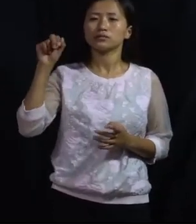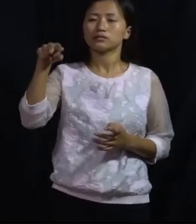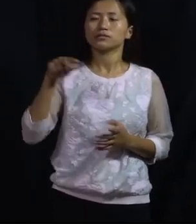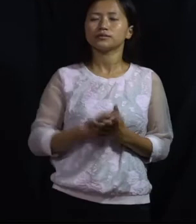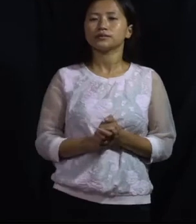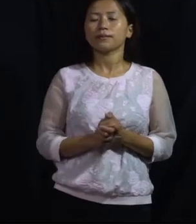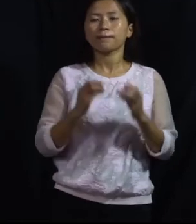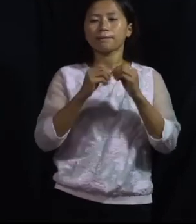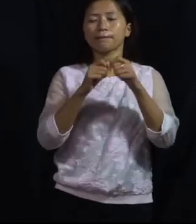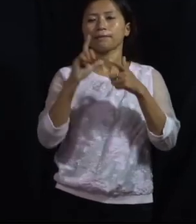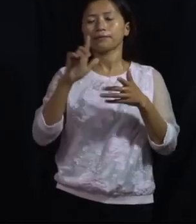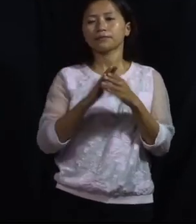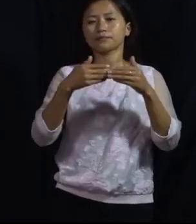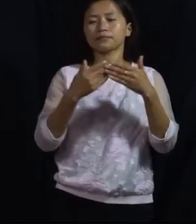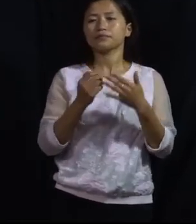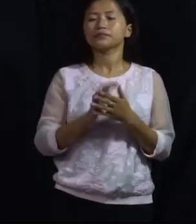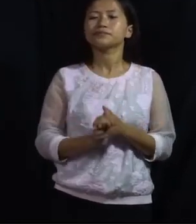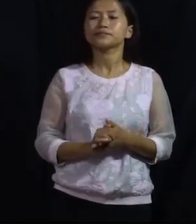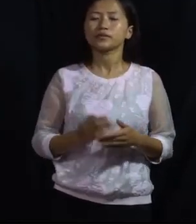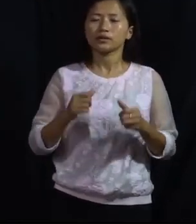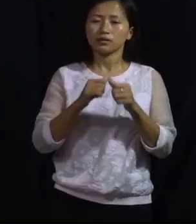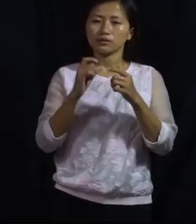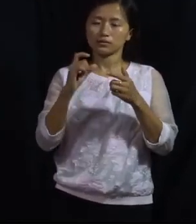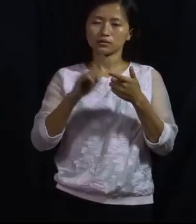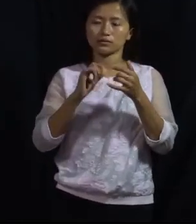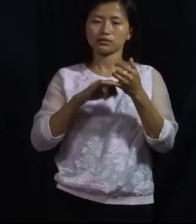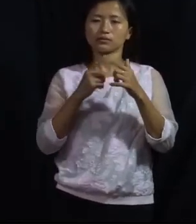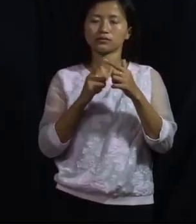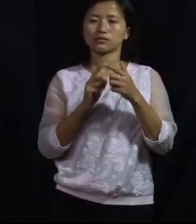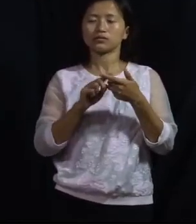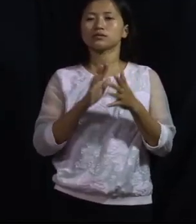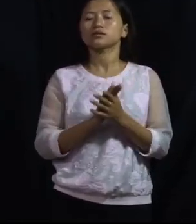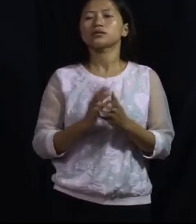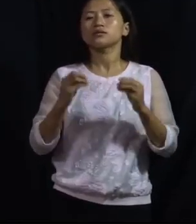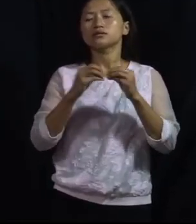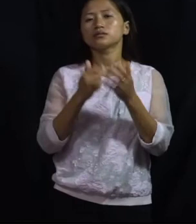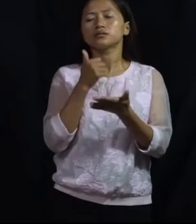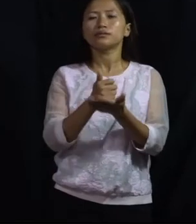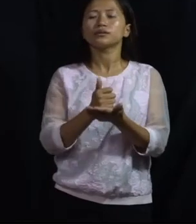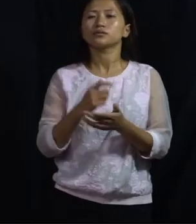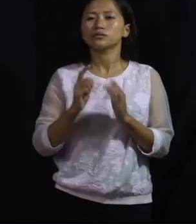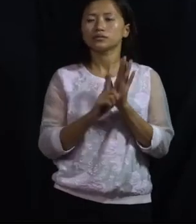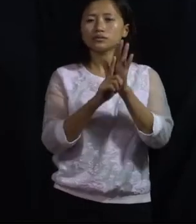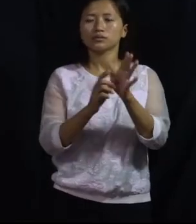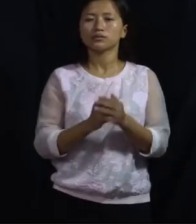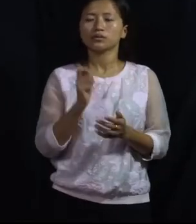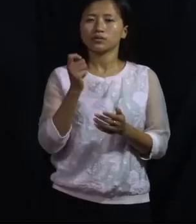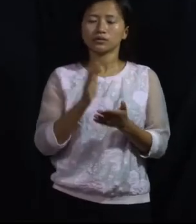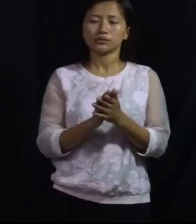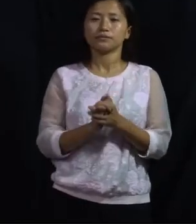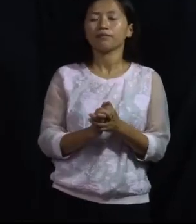sheet. In your balance sheet, on the asset side it is cash at bank. I will show you this in the working